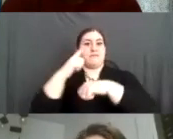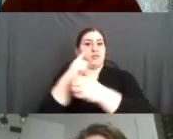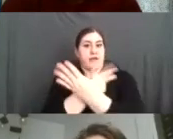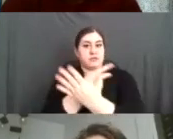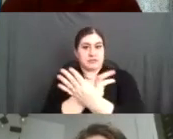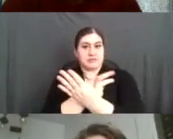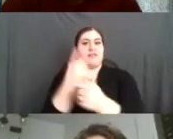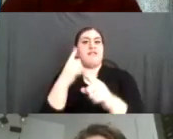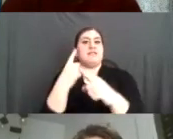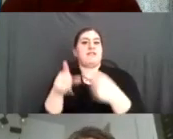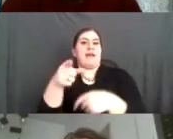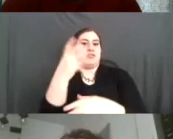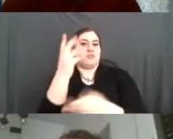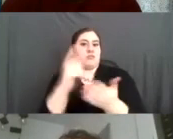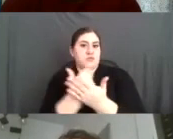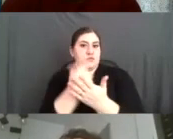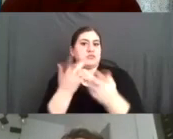students,